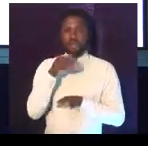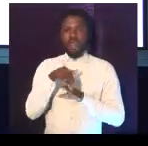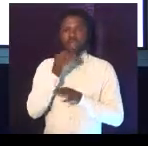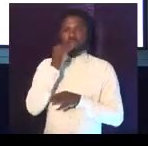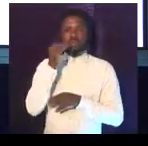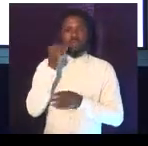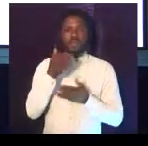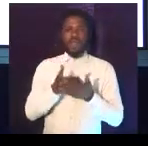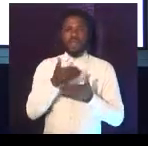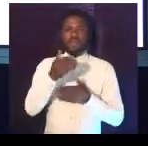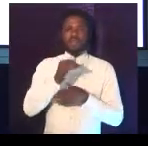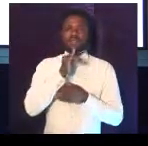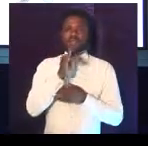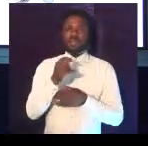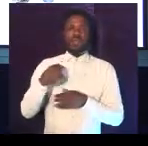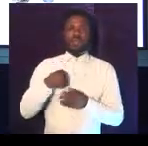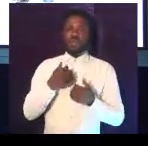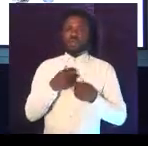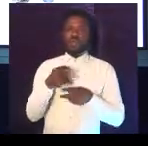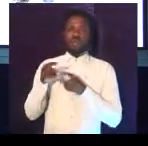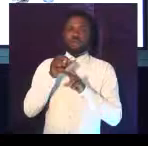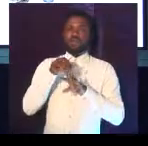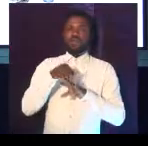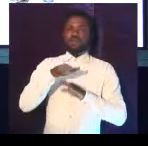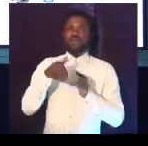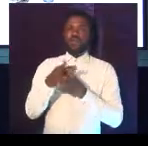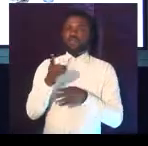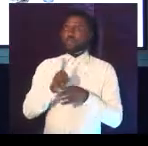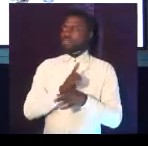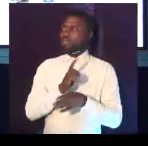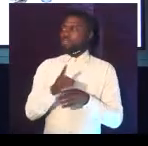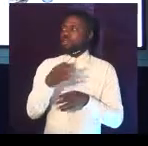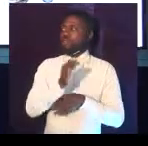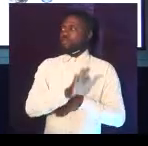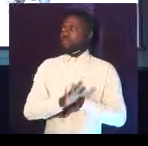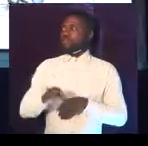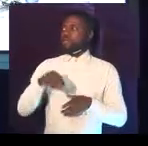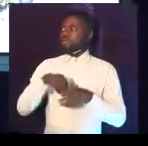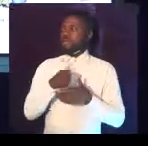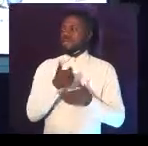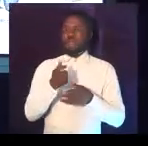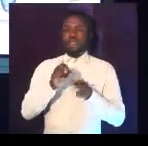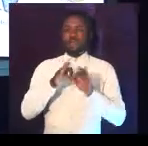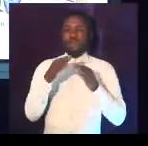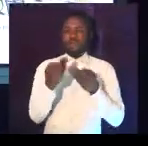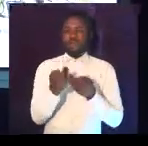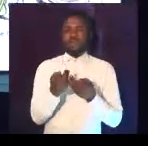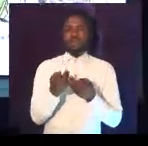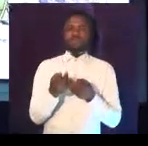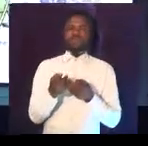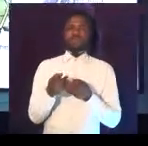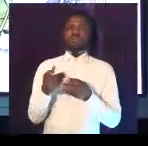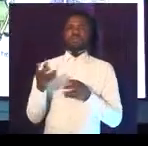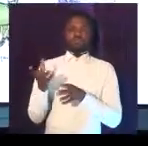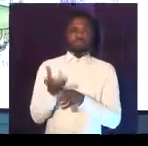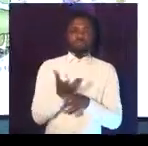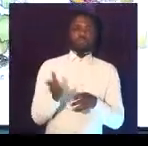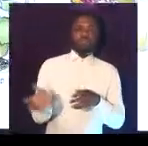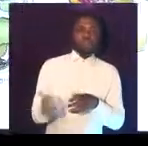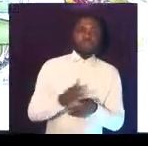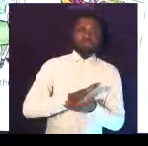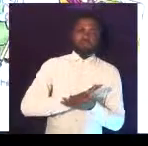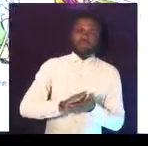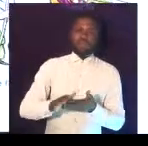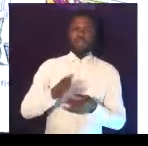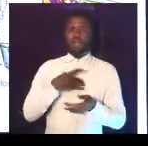parents at home. Next is, we have looked at all the duties of children in a family, the household chores, take